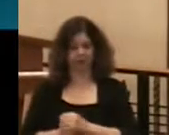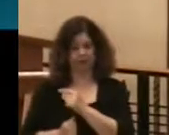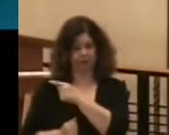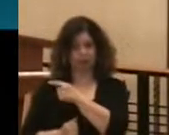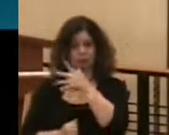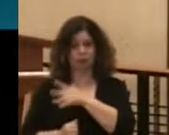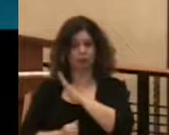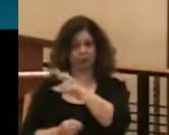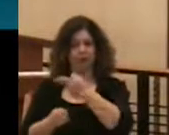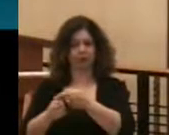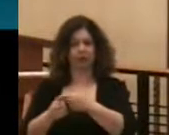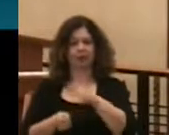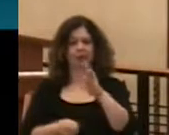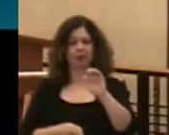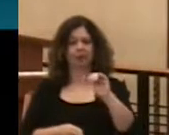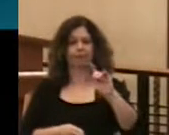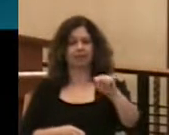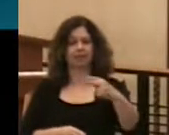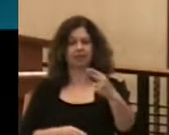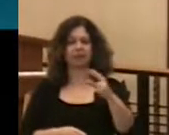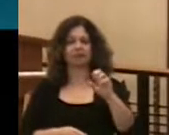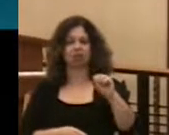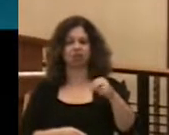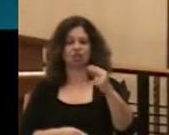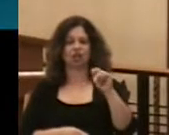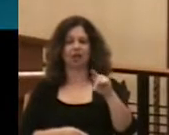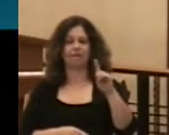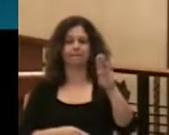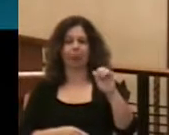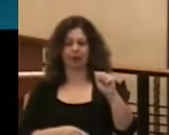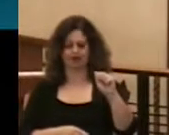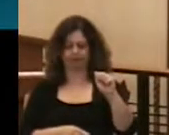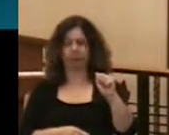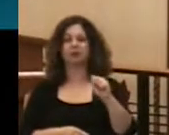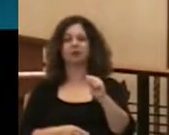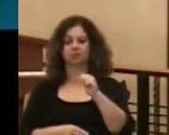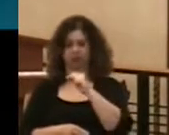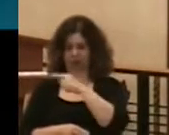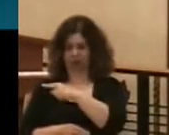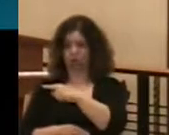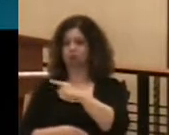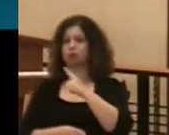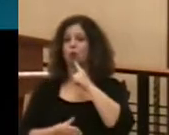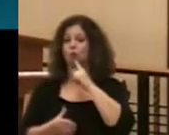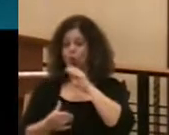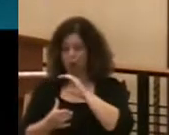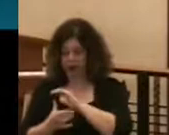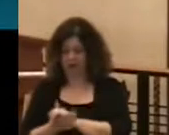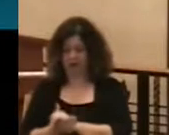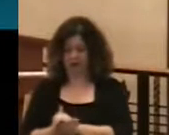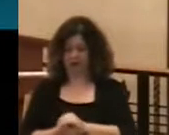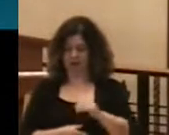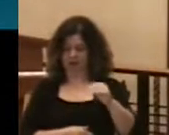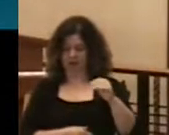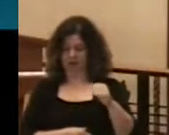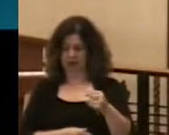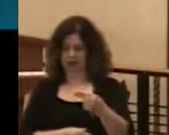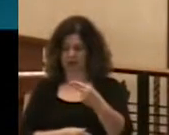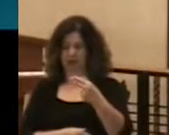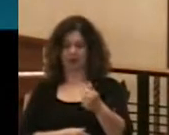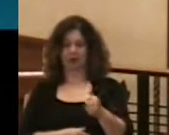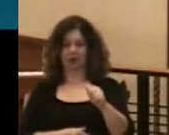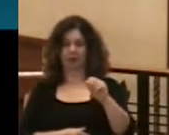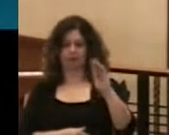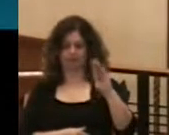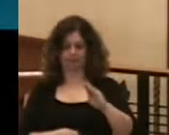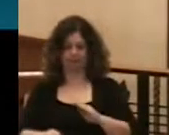Eliam, the wife of Uriah the Hittite." So David sent messengers to get her, and she came to him,